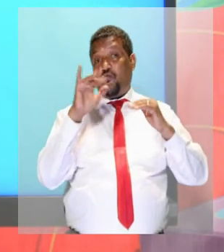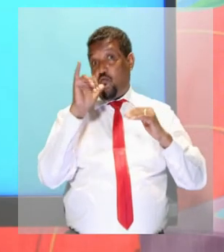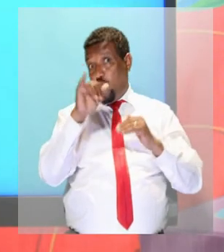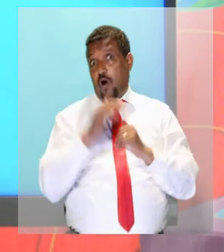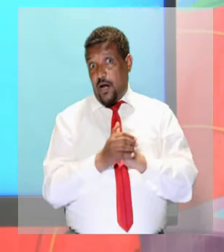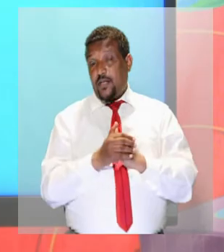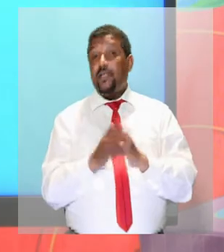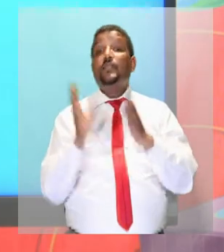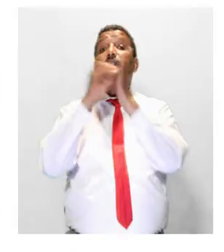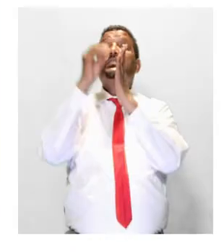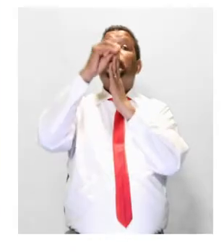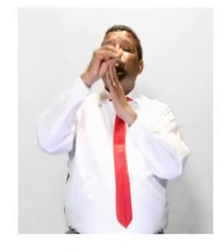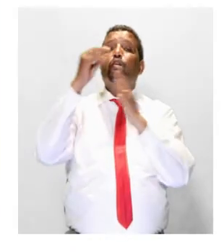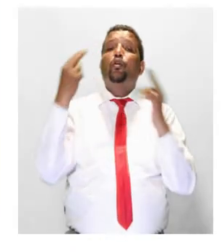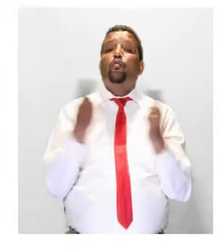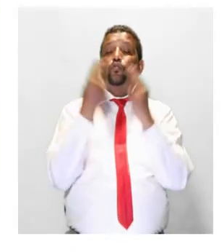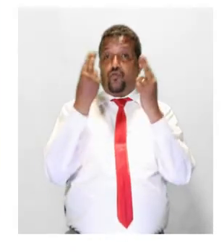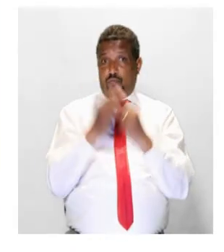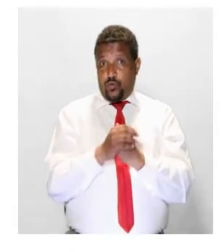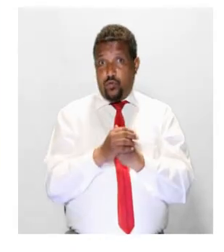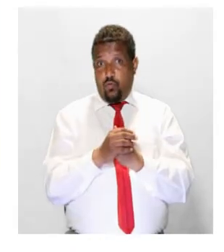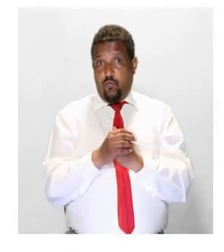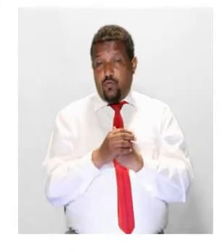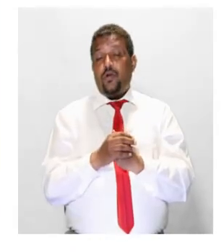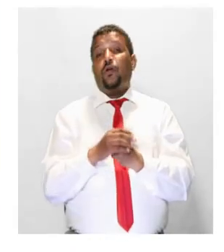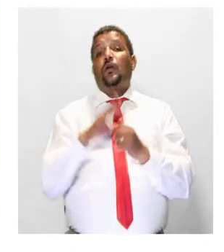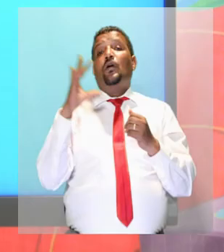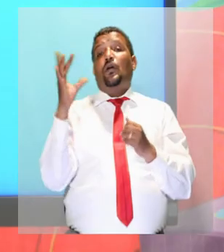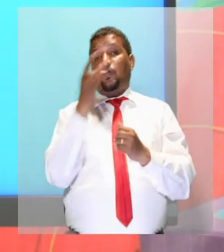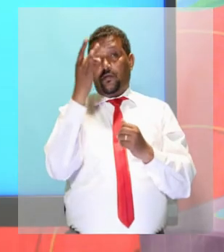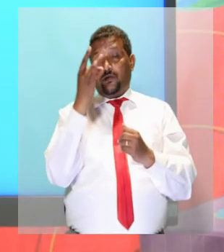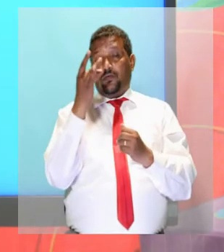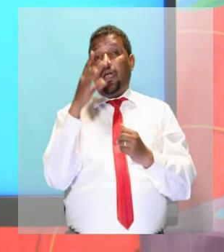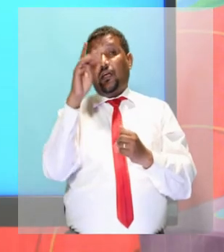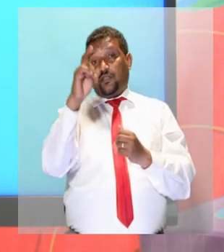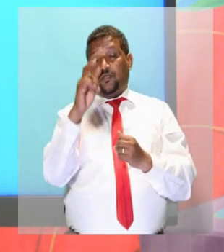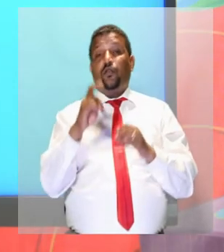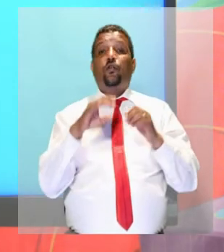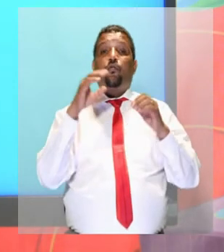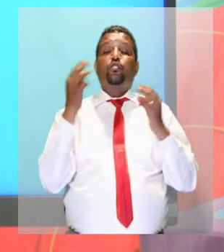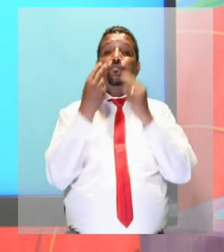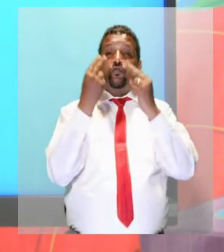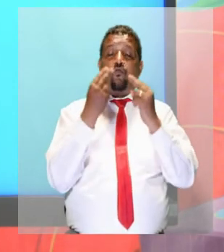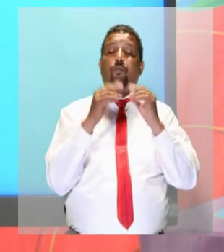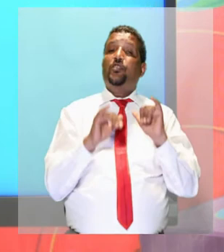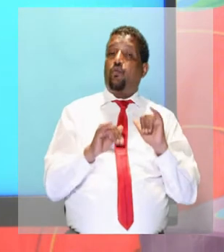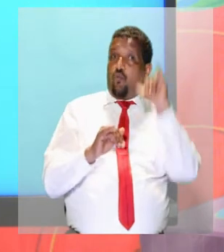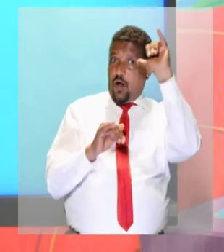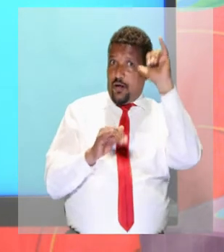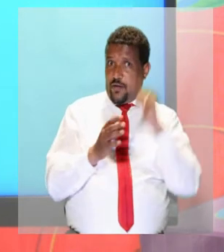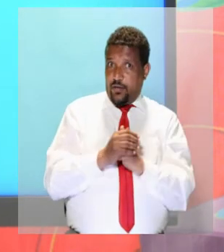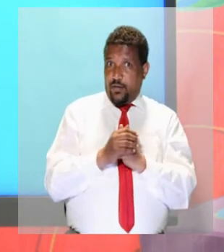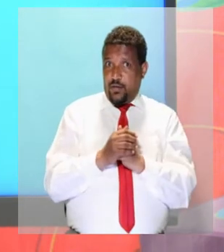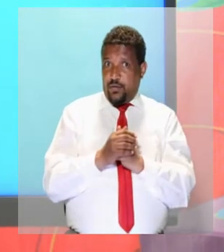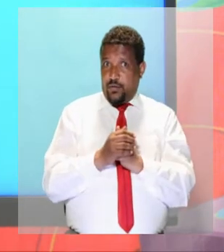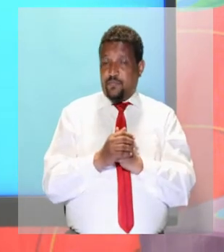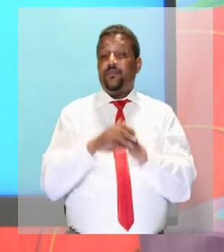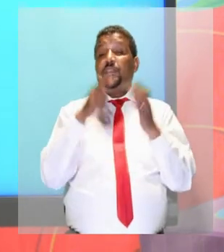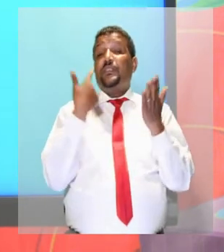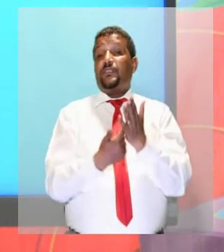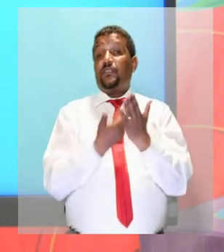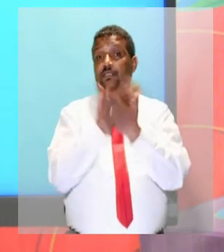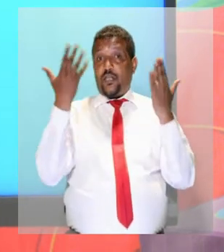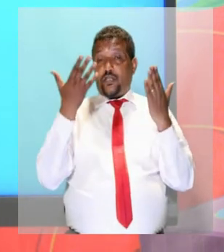the consumption of X, we are declining consumption of commodity Y. So, in this case, the consumer will be